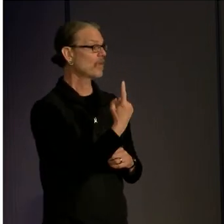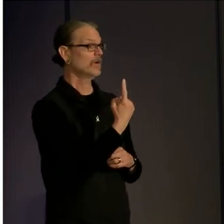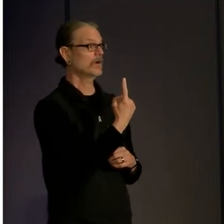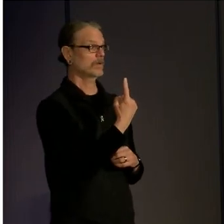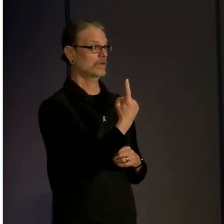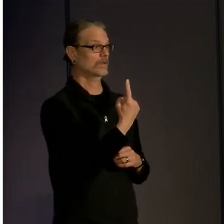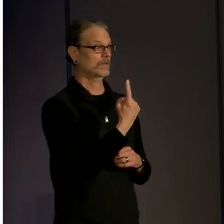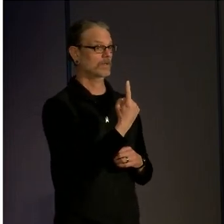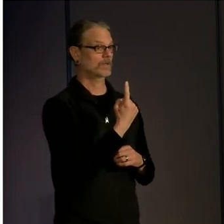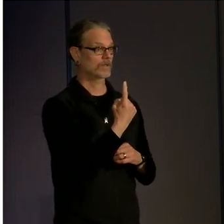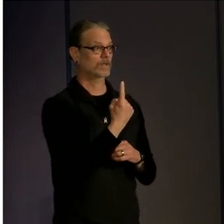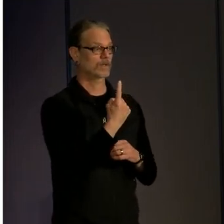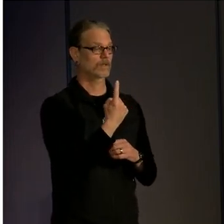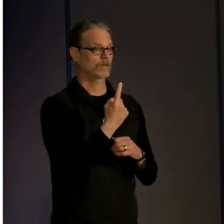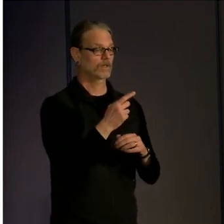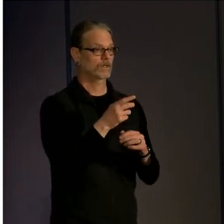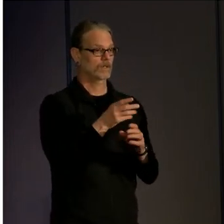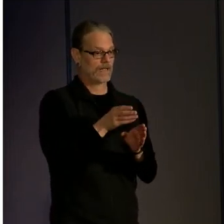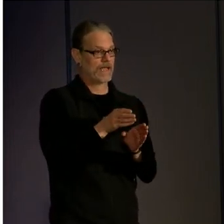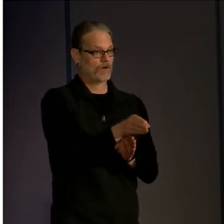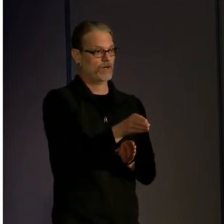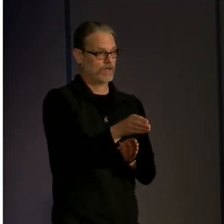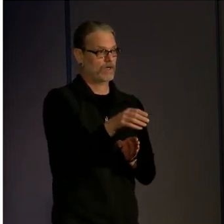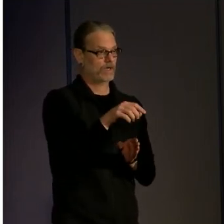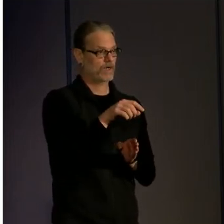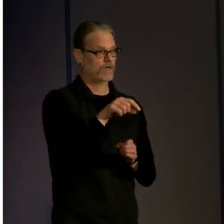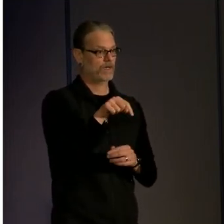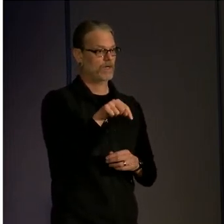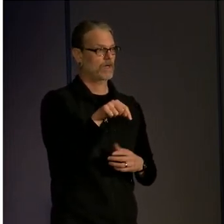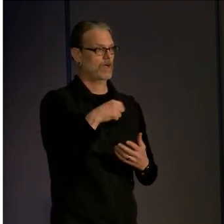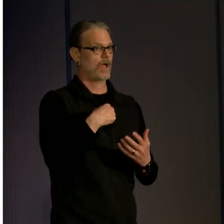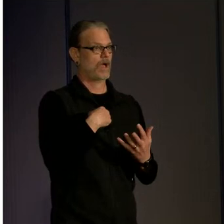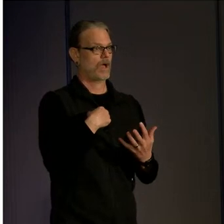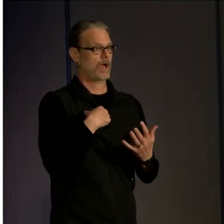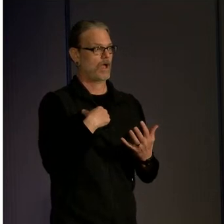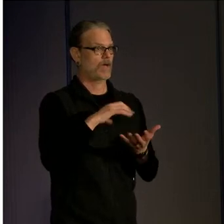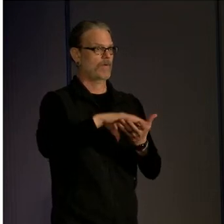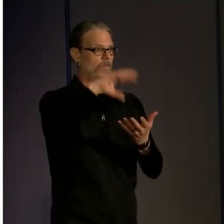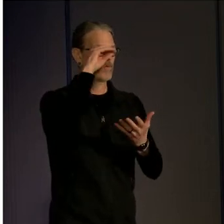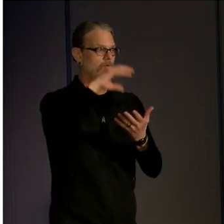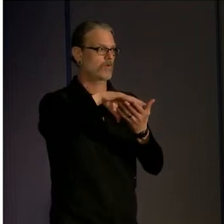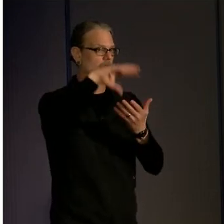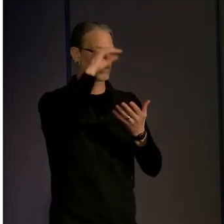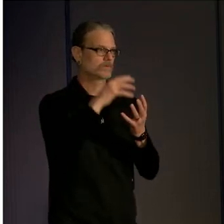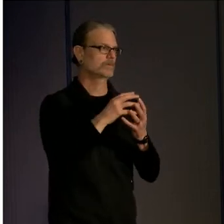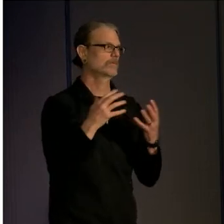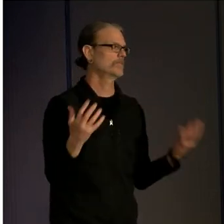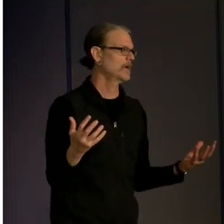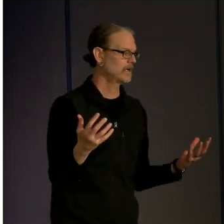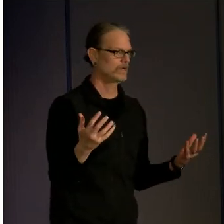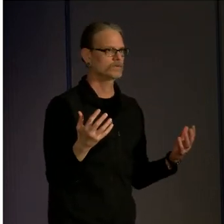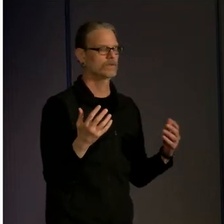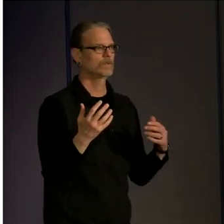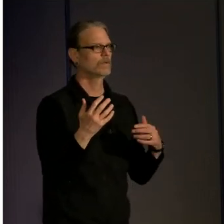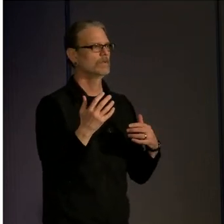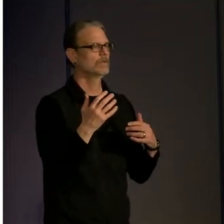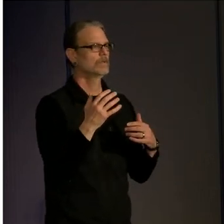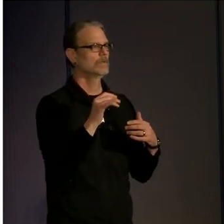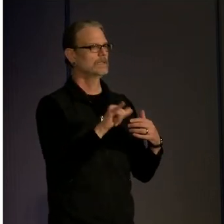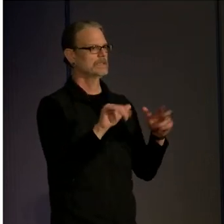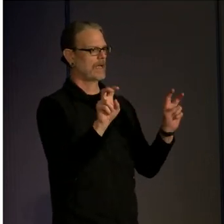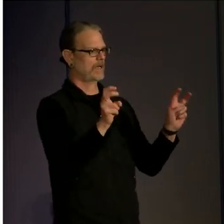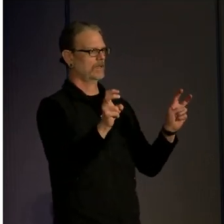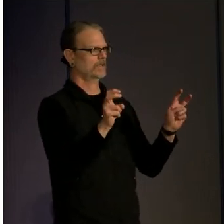where I've found great amounts of information learning here is that whole realm